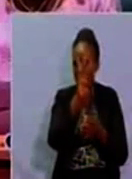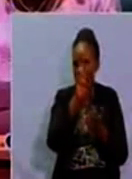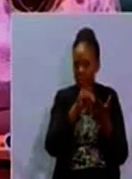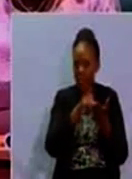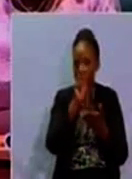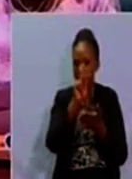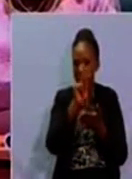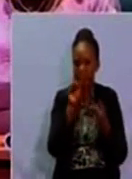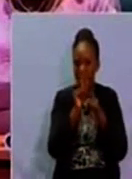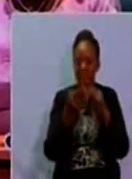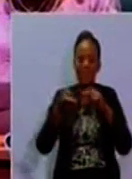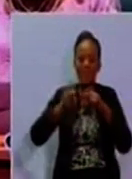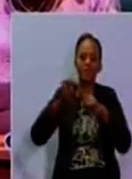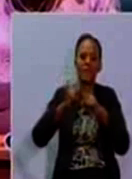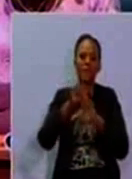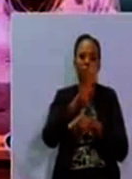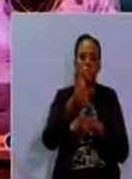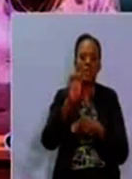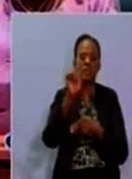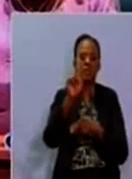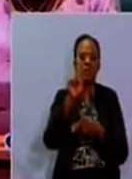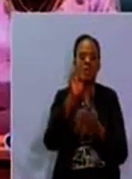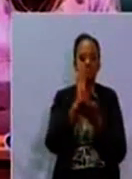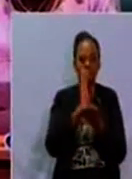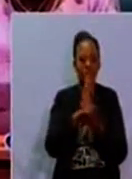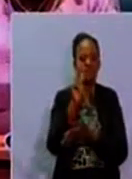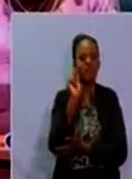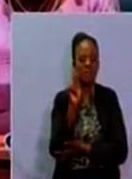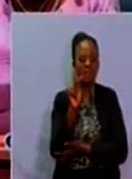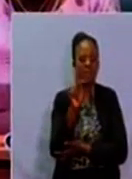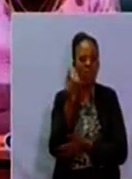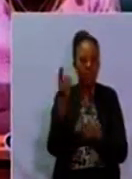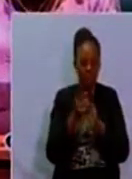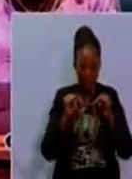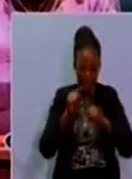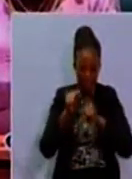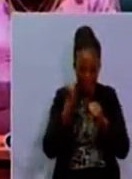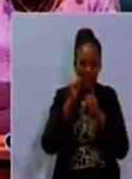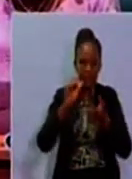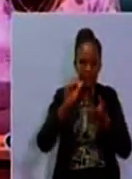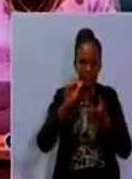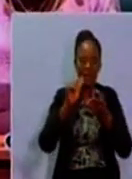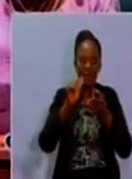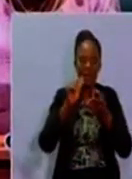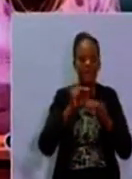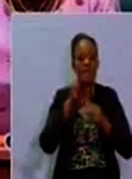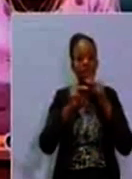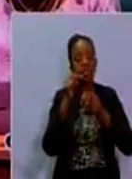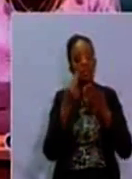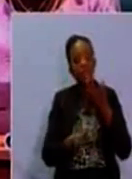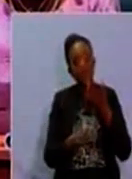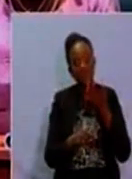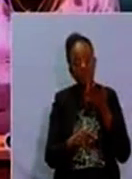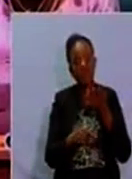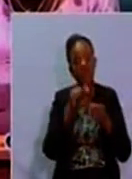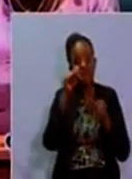An increase of 401 million Kwacha from this year's allocation. This means that